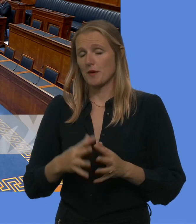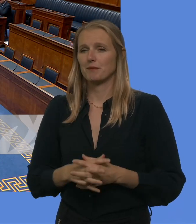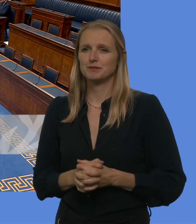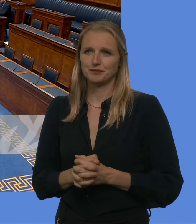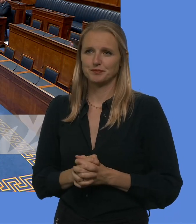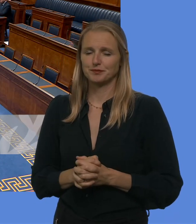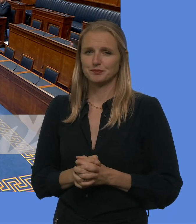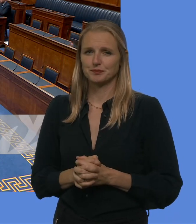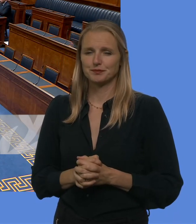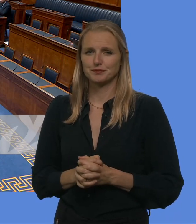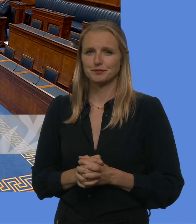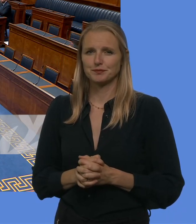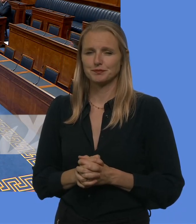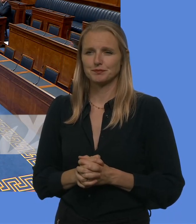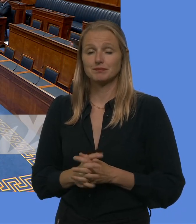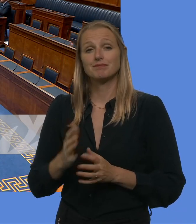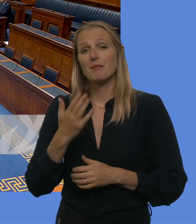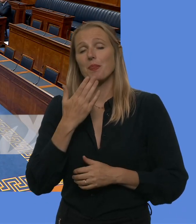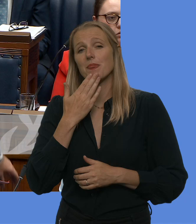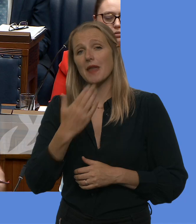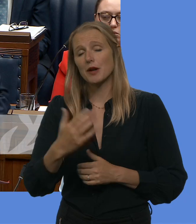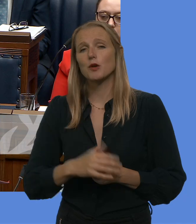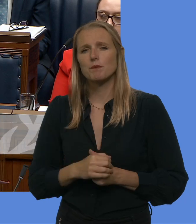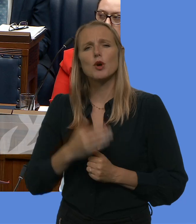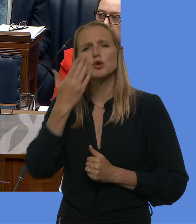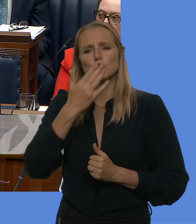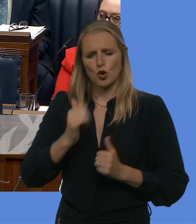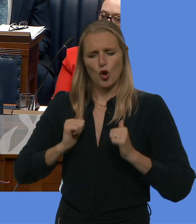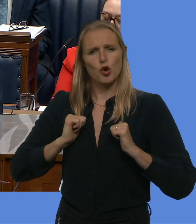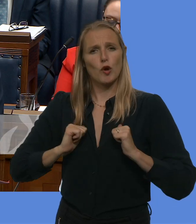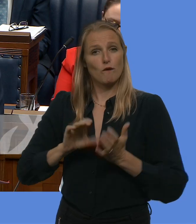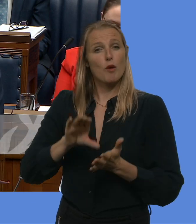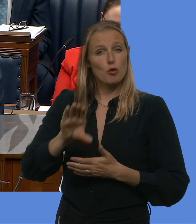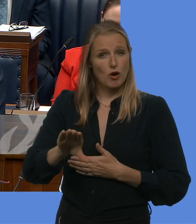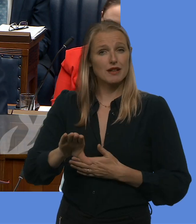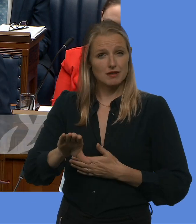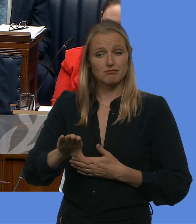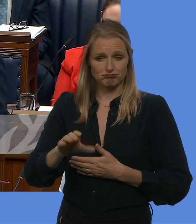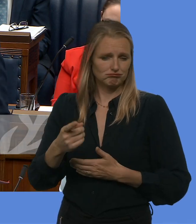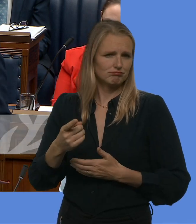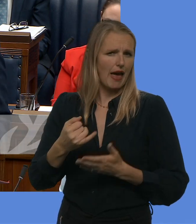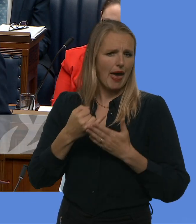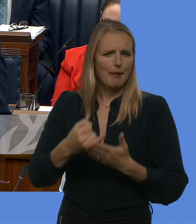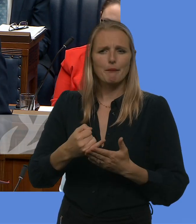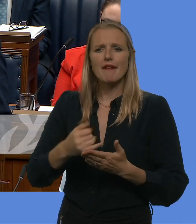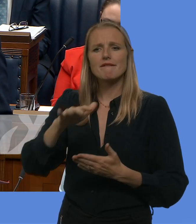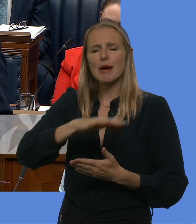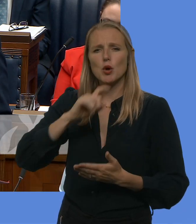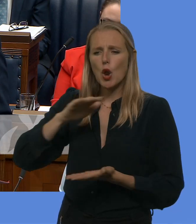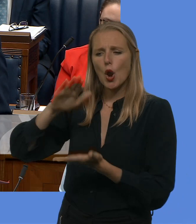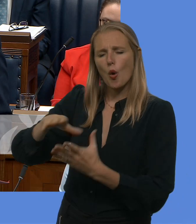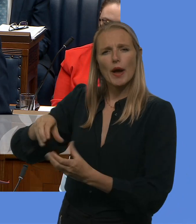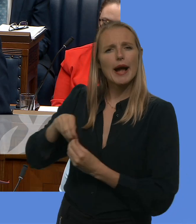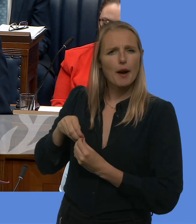Minister. Thank you, Mr Speaker. The school uniform grant is available to offer financial support to low-income families as